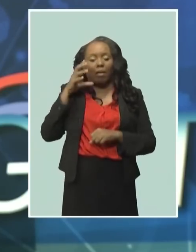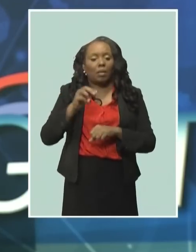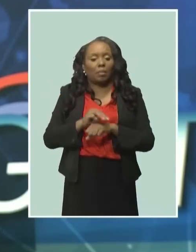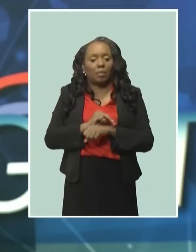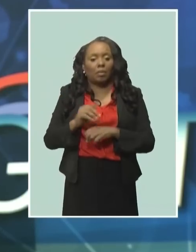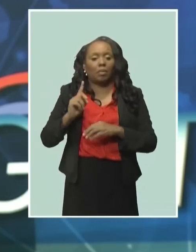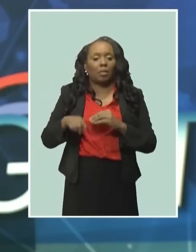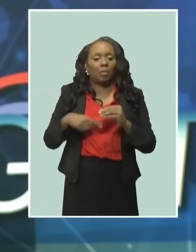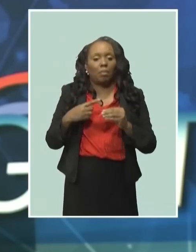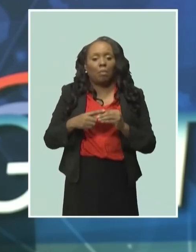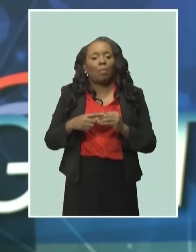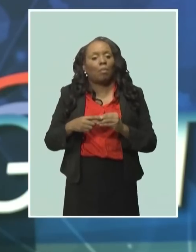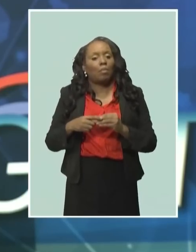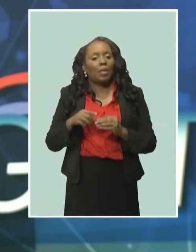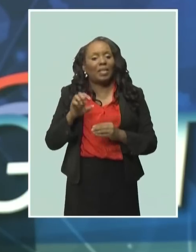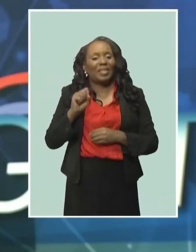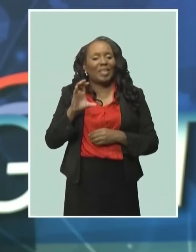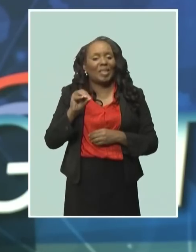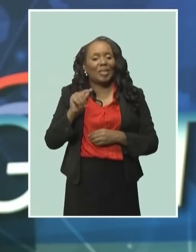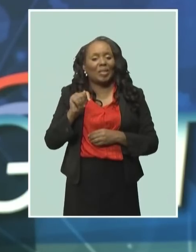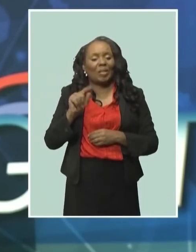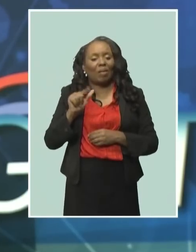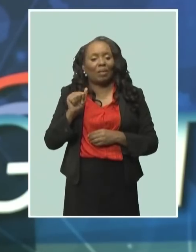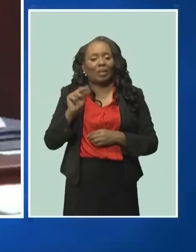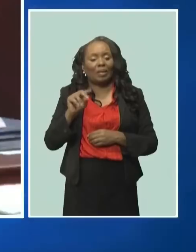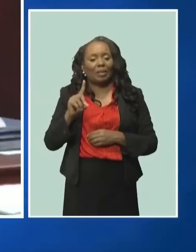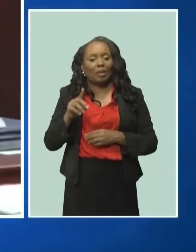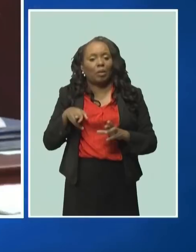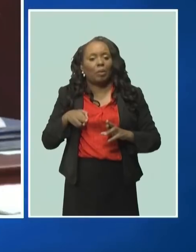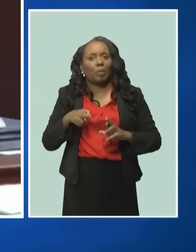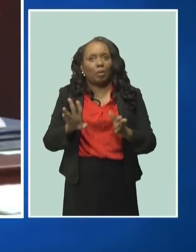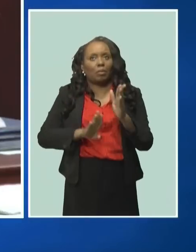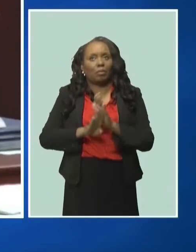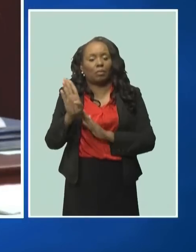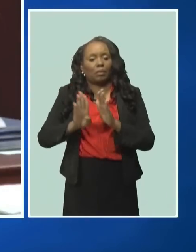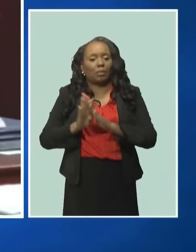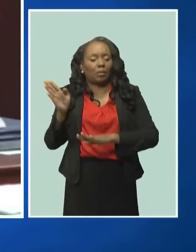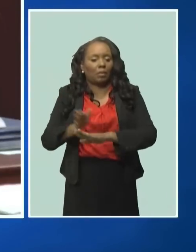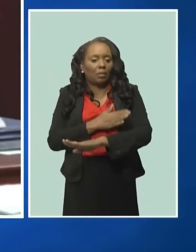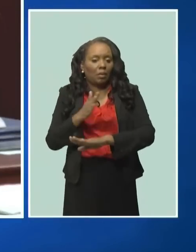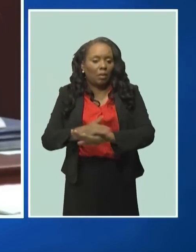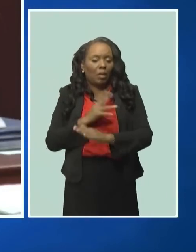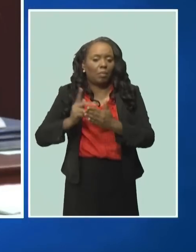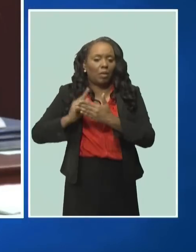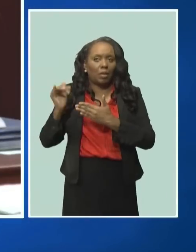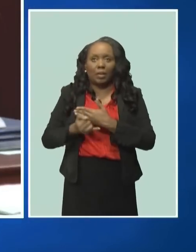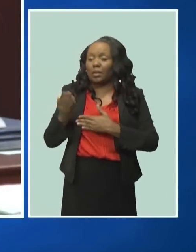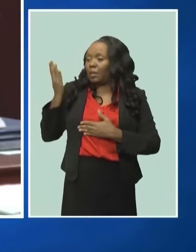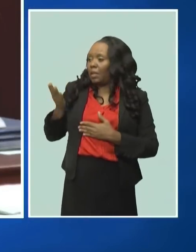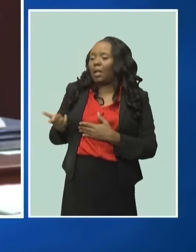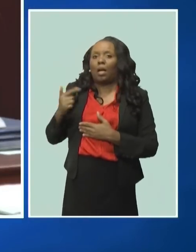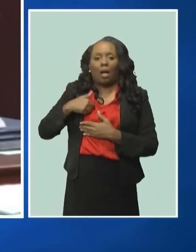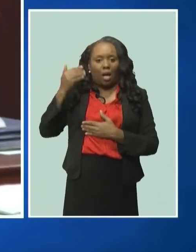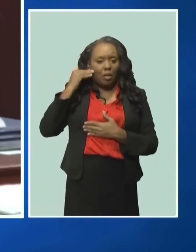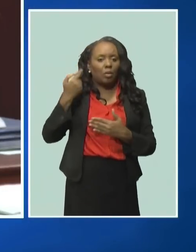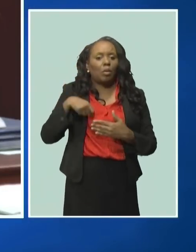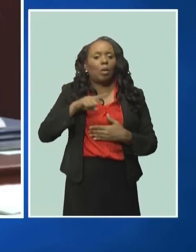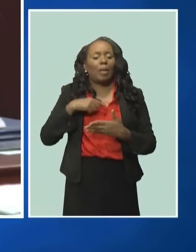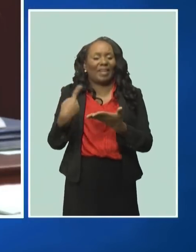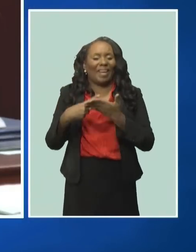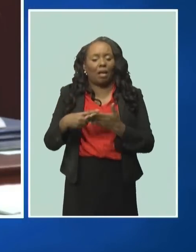Road Rehabilitation Project. I know we've spoken to it before. We have indicated that it is a